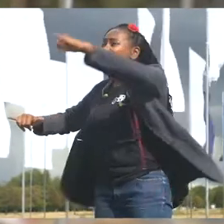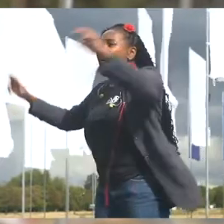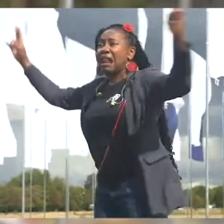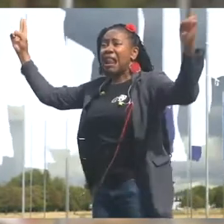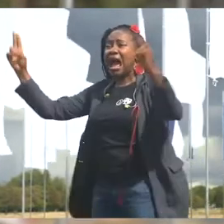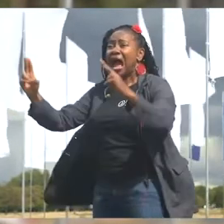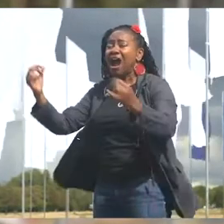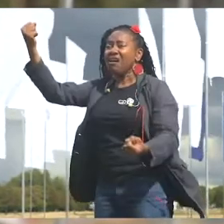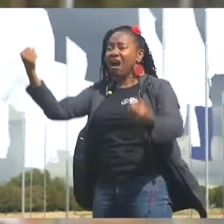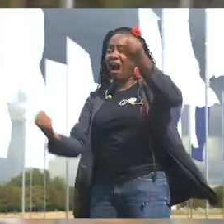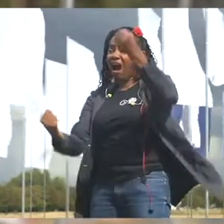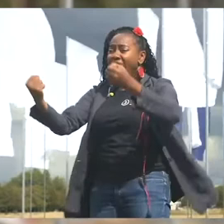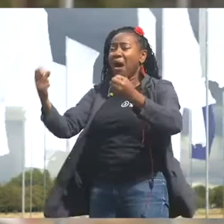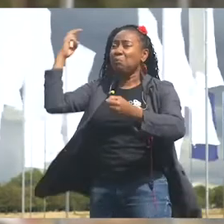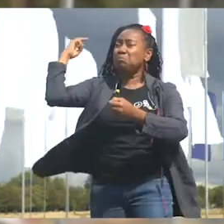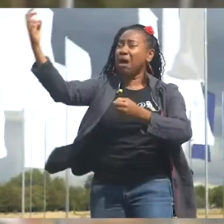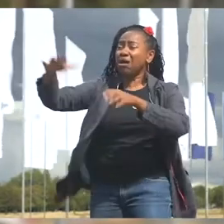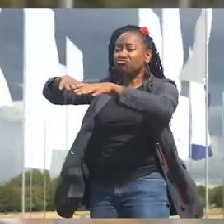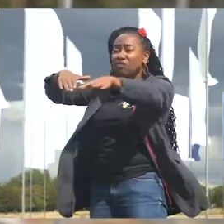no longer rammed with overflowing buses.